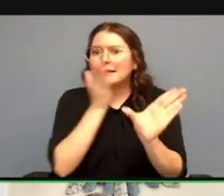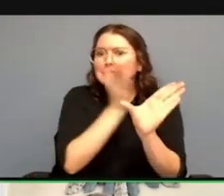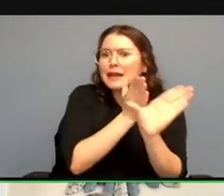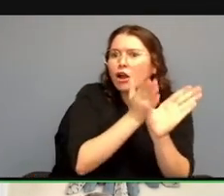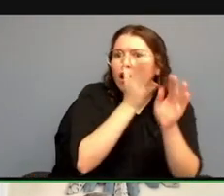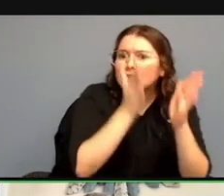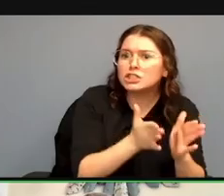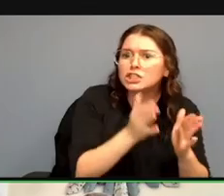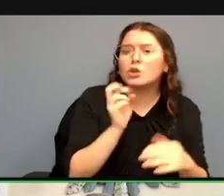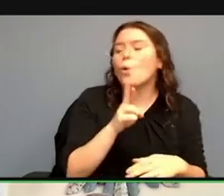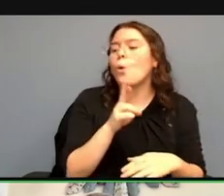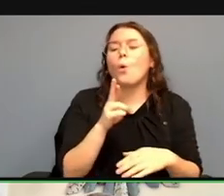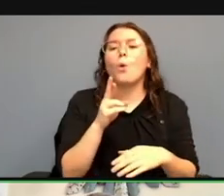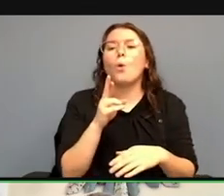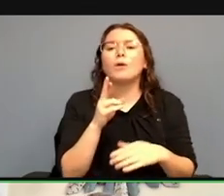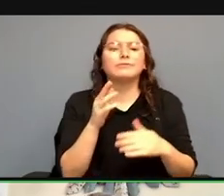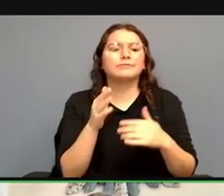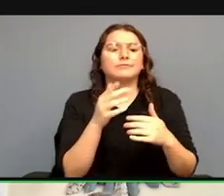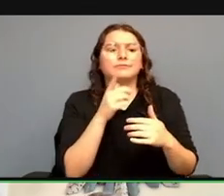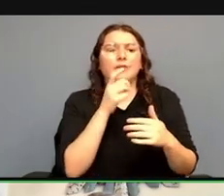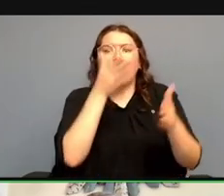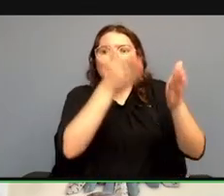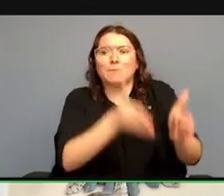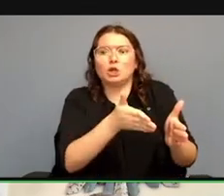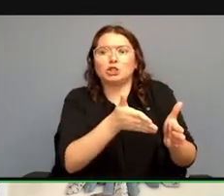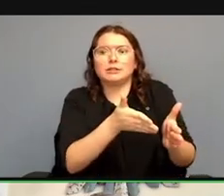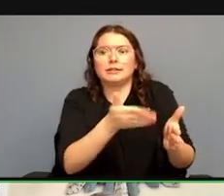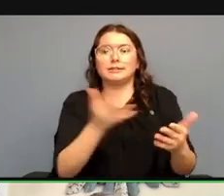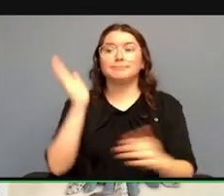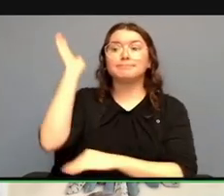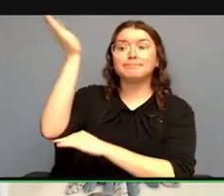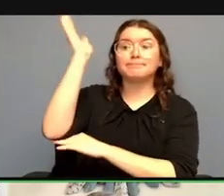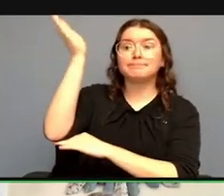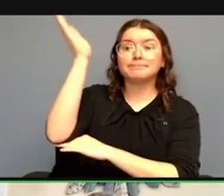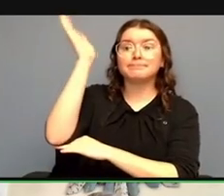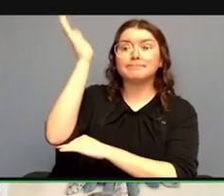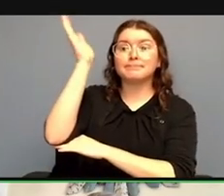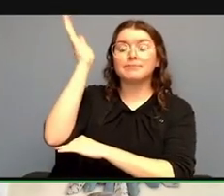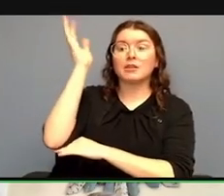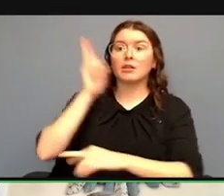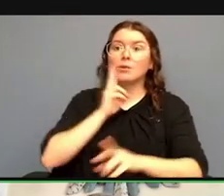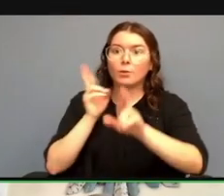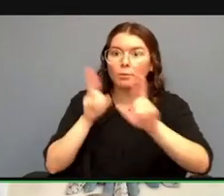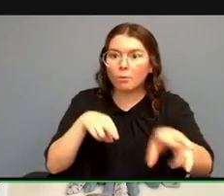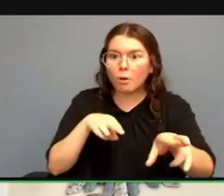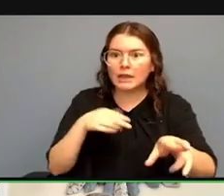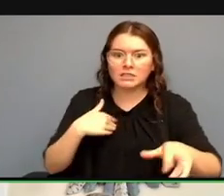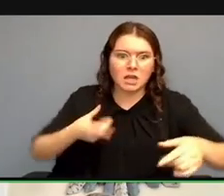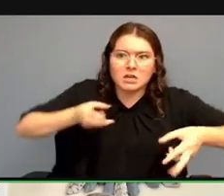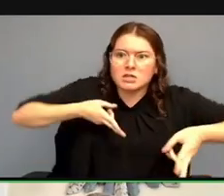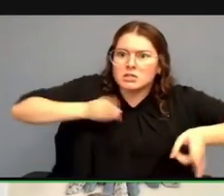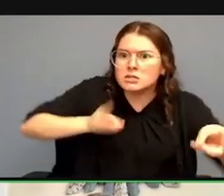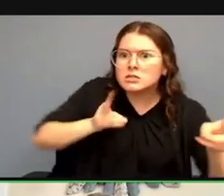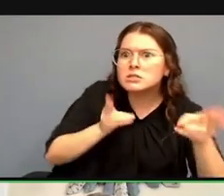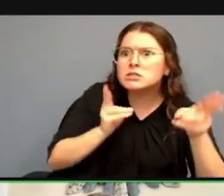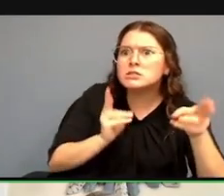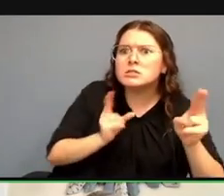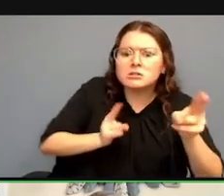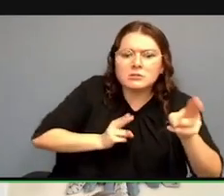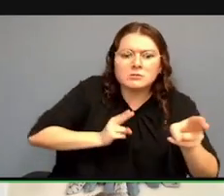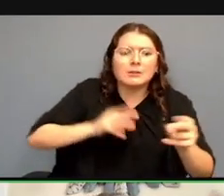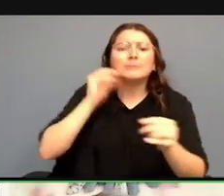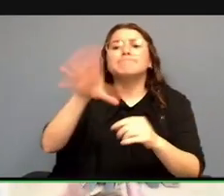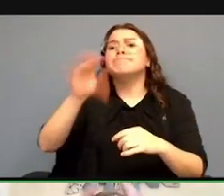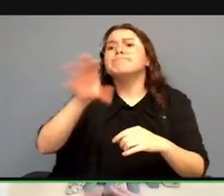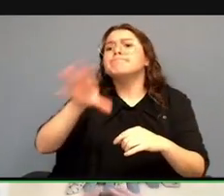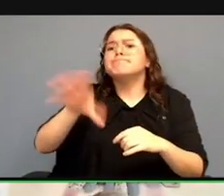psychologist or whoever is presenting their assessment report is rushing through and just rattling off scores, and you are just